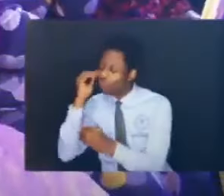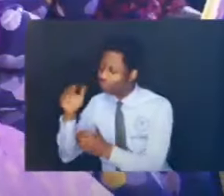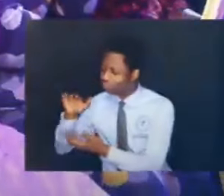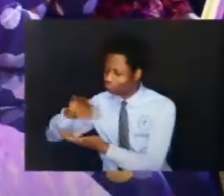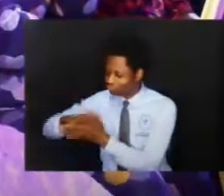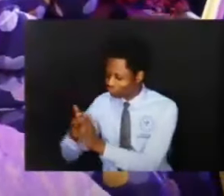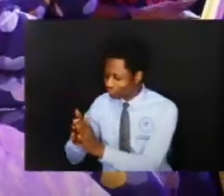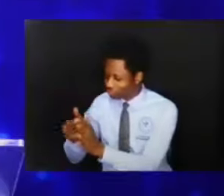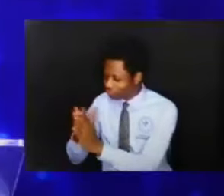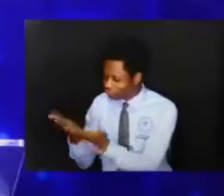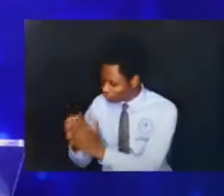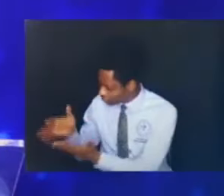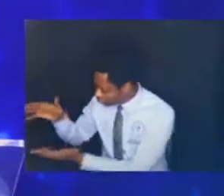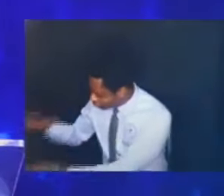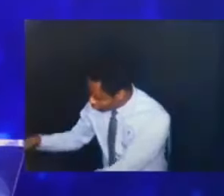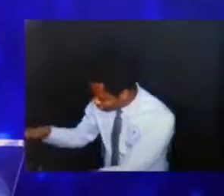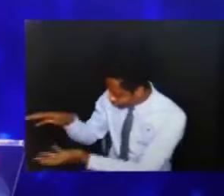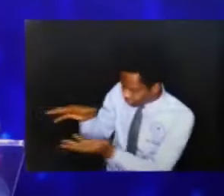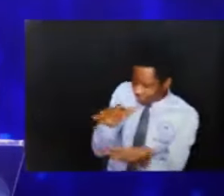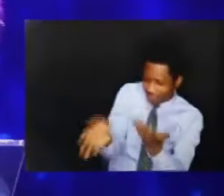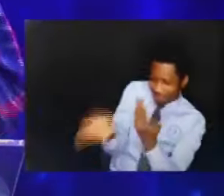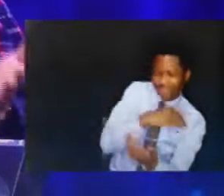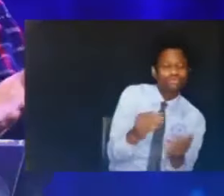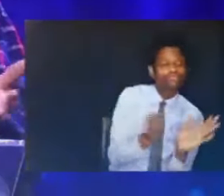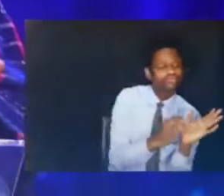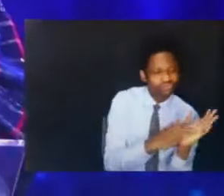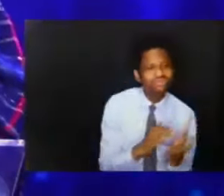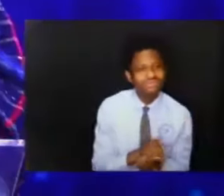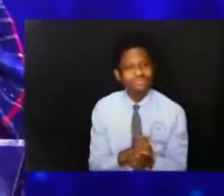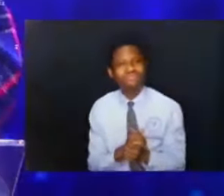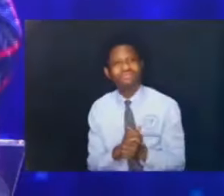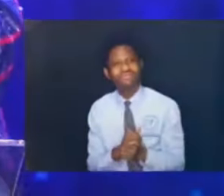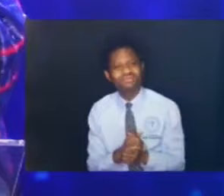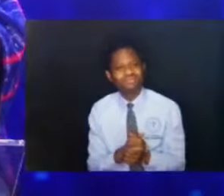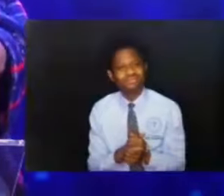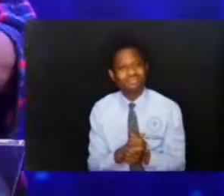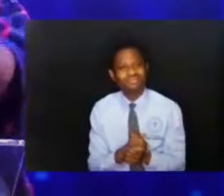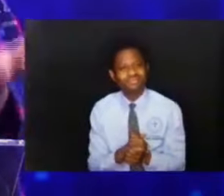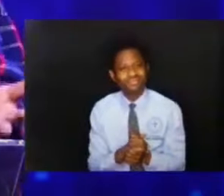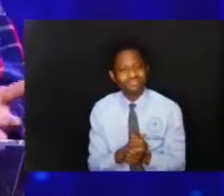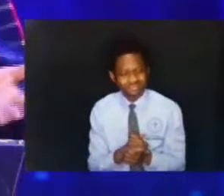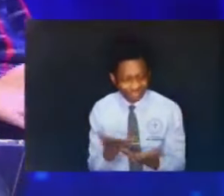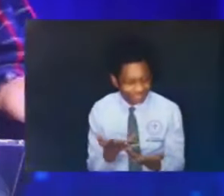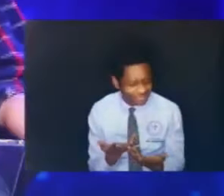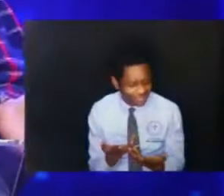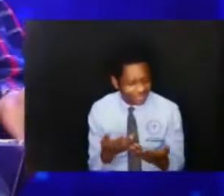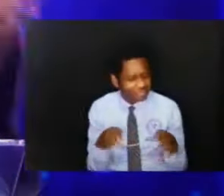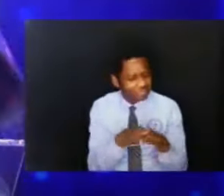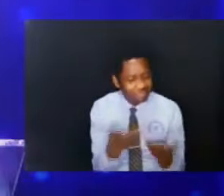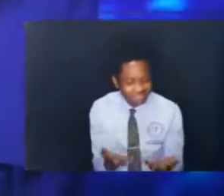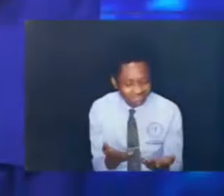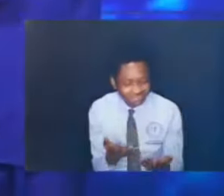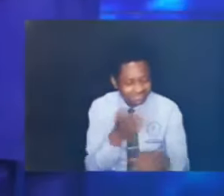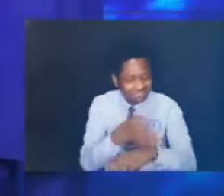one. And so when we closed, he said, "Eric, see, I took this test." I said, "I'm not the